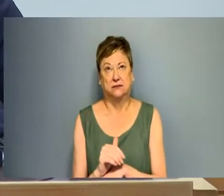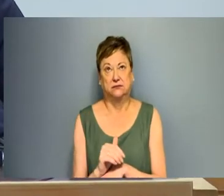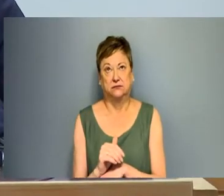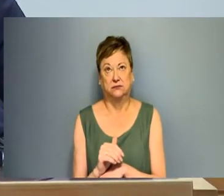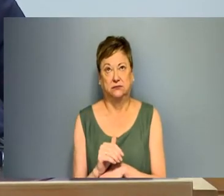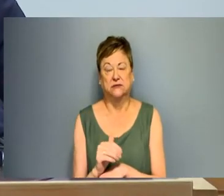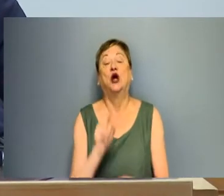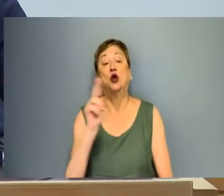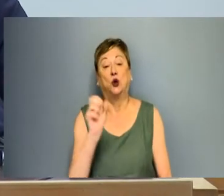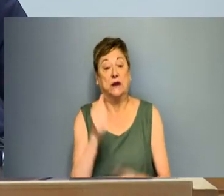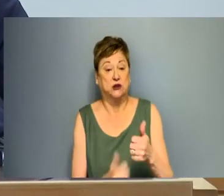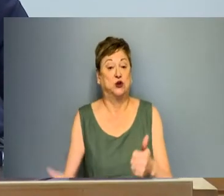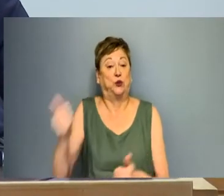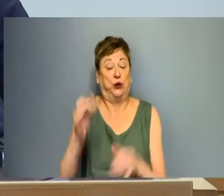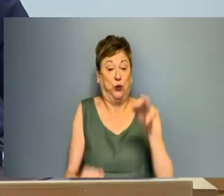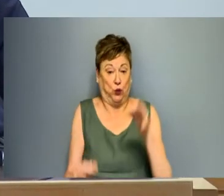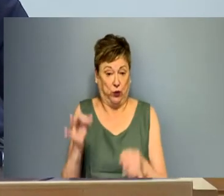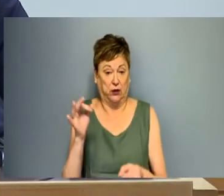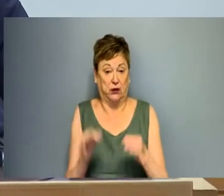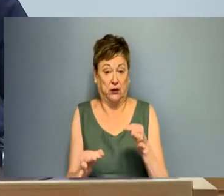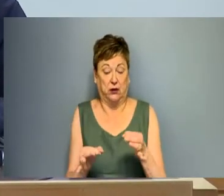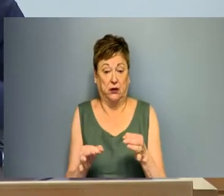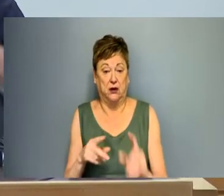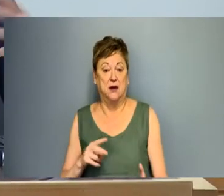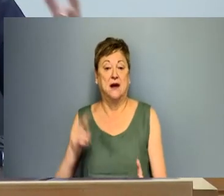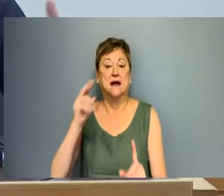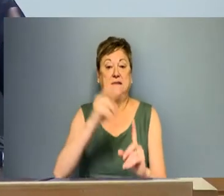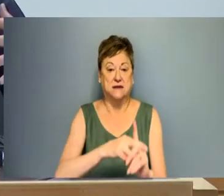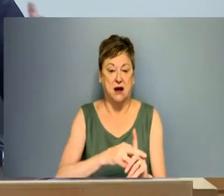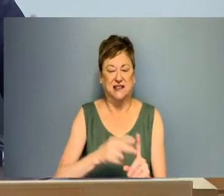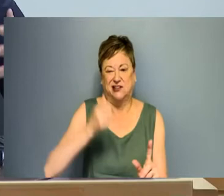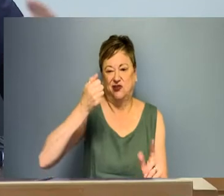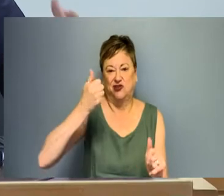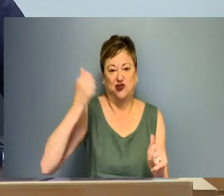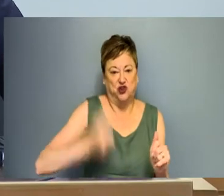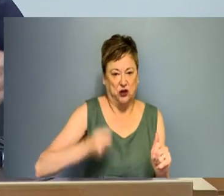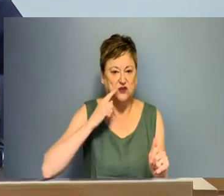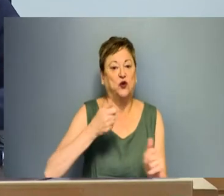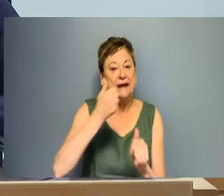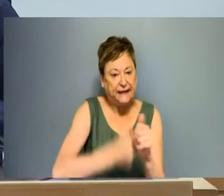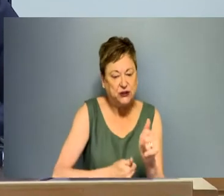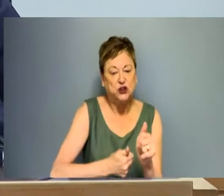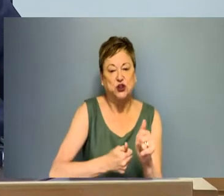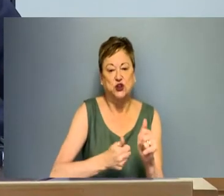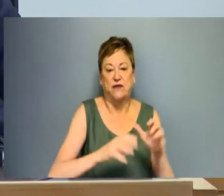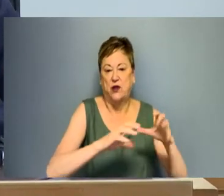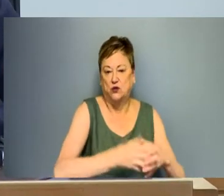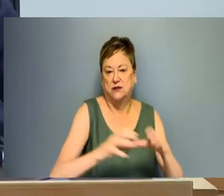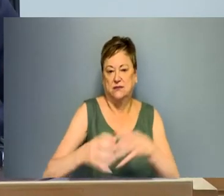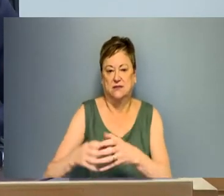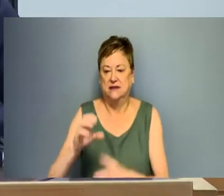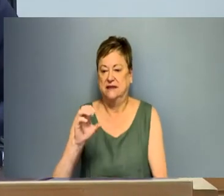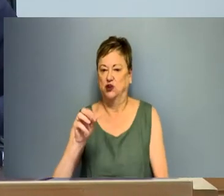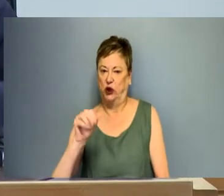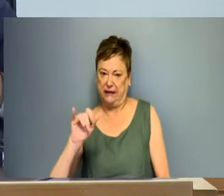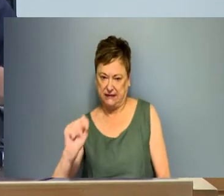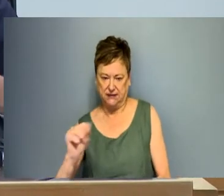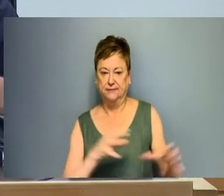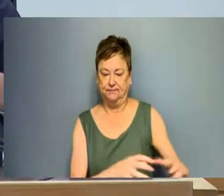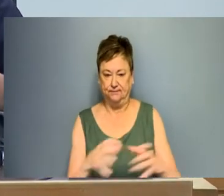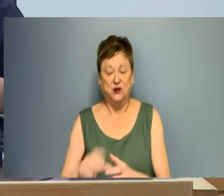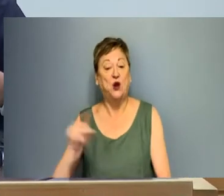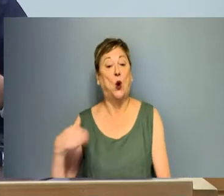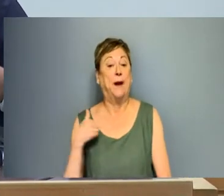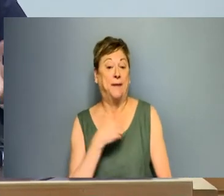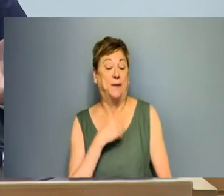the U.S. Supreme Court assigns a justice to cover each of these circuits. The only member on the Supreme